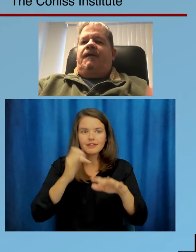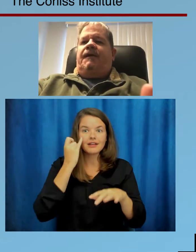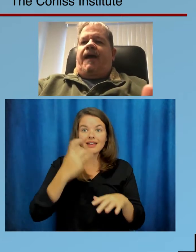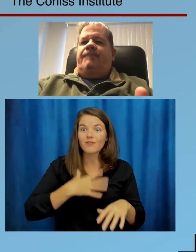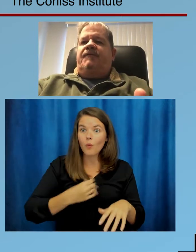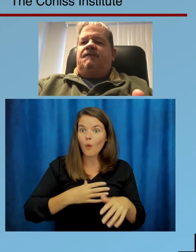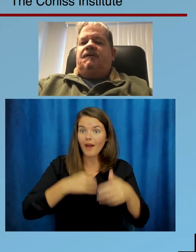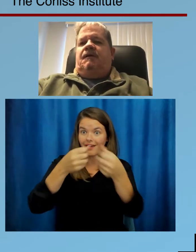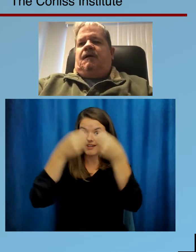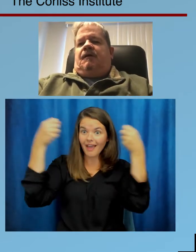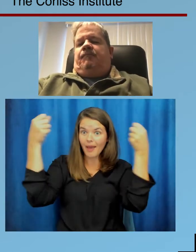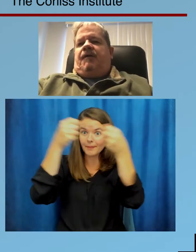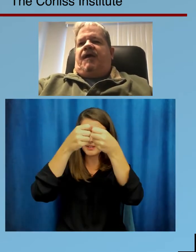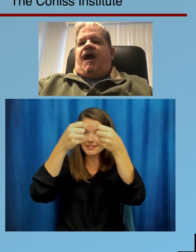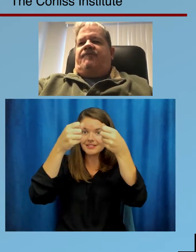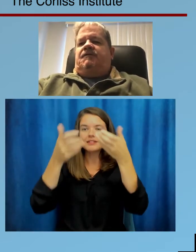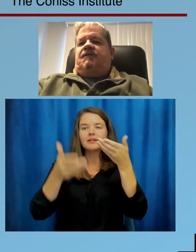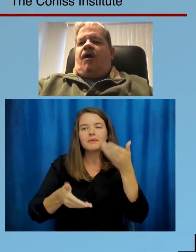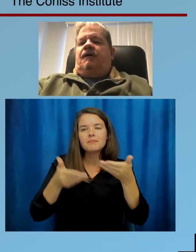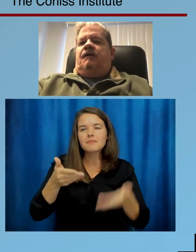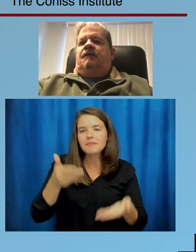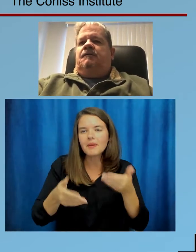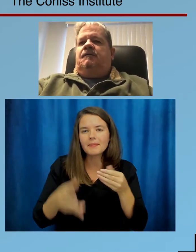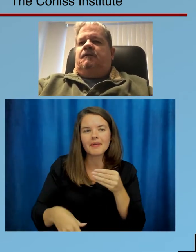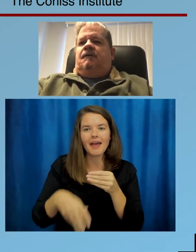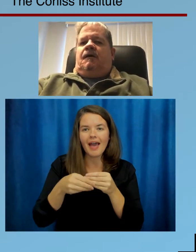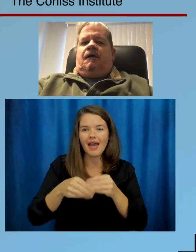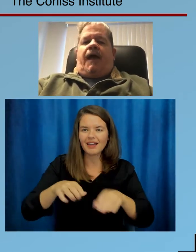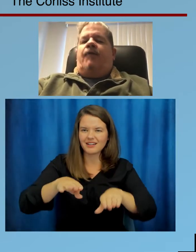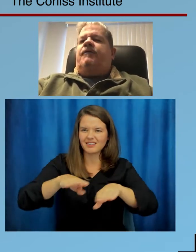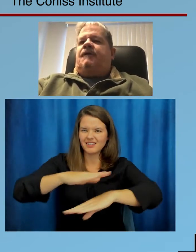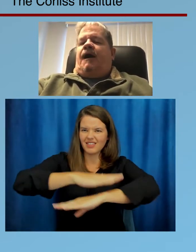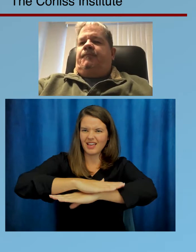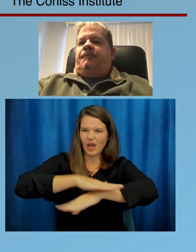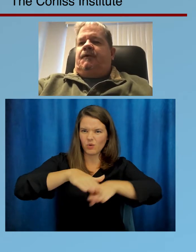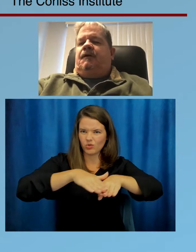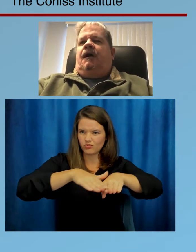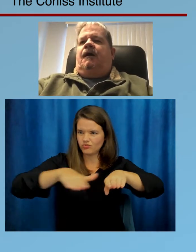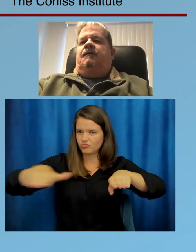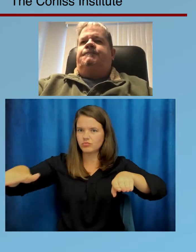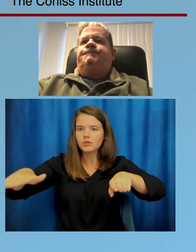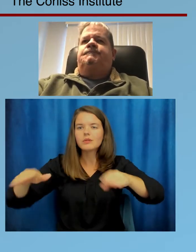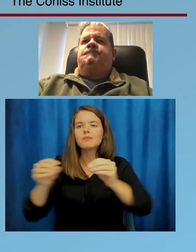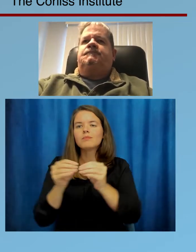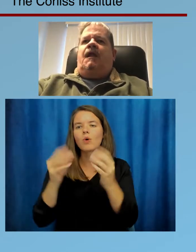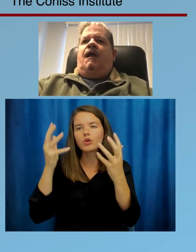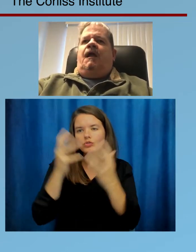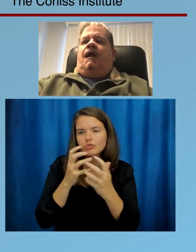have white cabinets, maybe have a darker countertop.